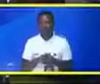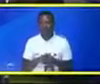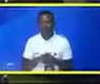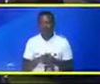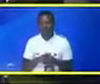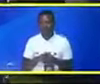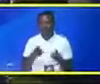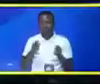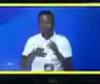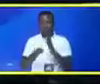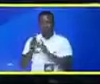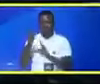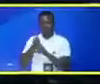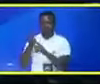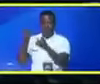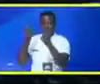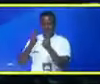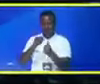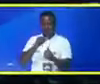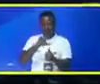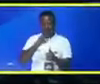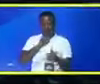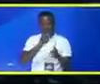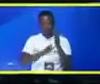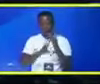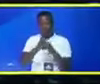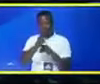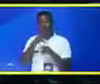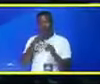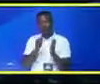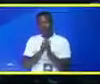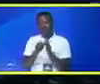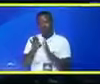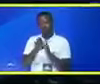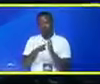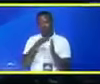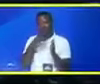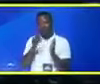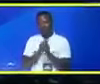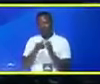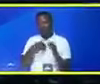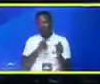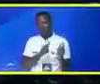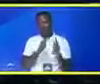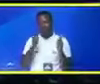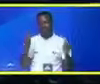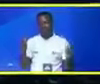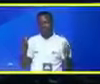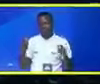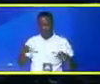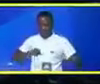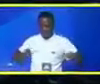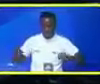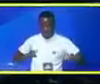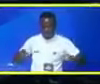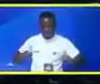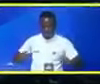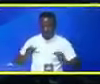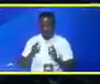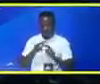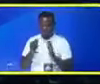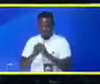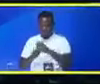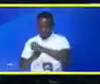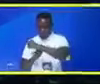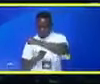When God came, Acts chapter 16, the Bible says there was a great earthquake so that the